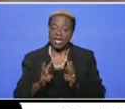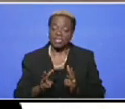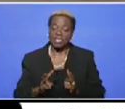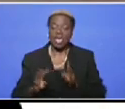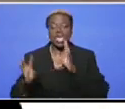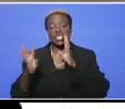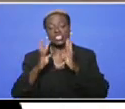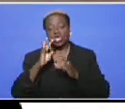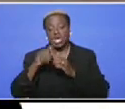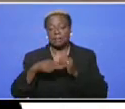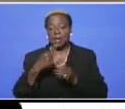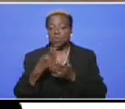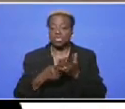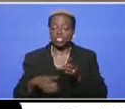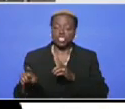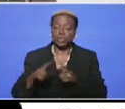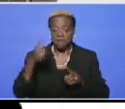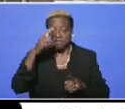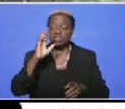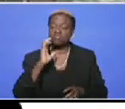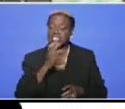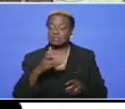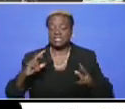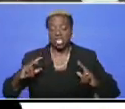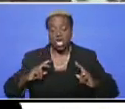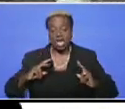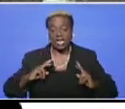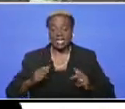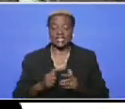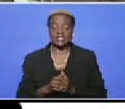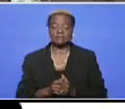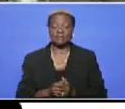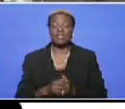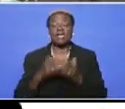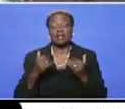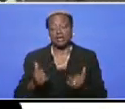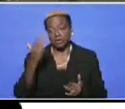you'll be doing for your Christmas holidays. Now you know what to do. So